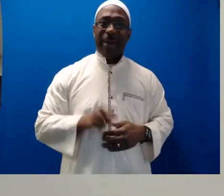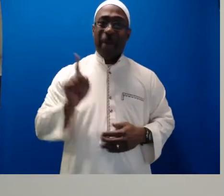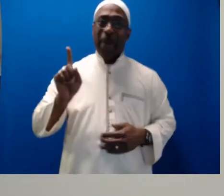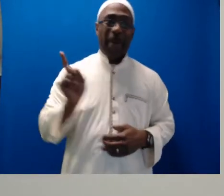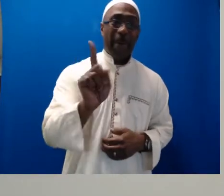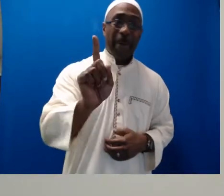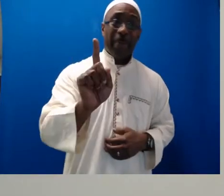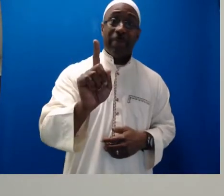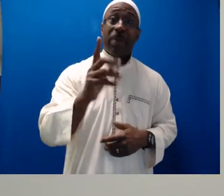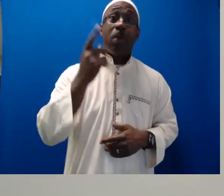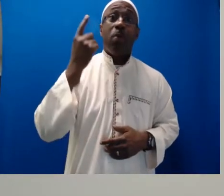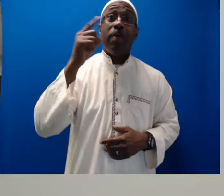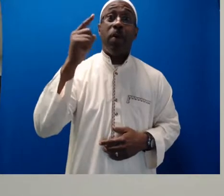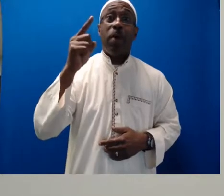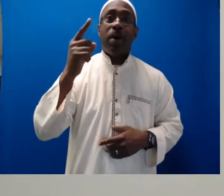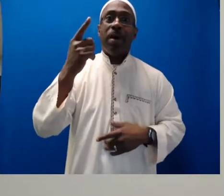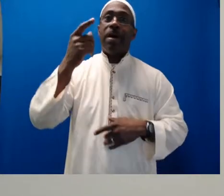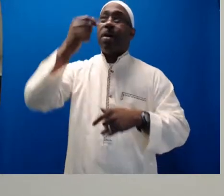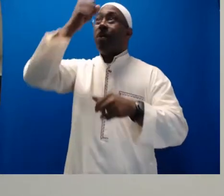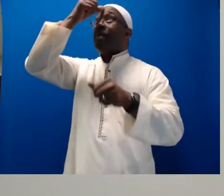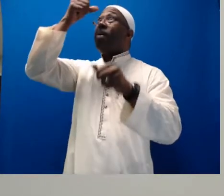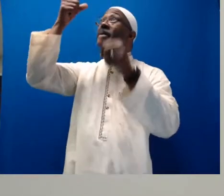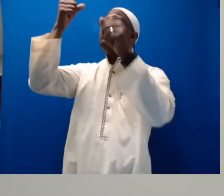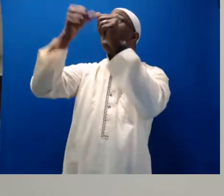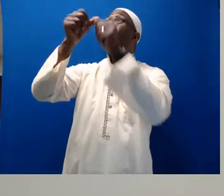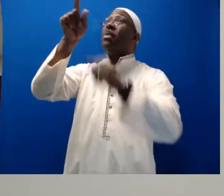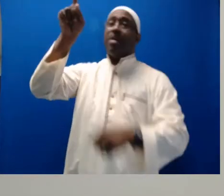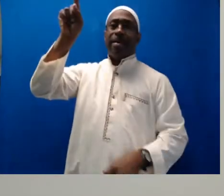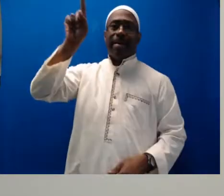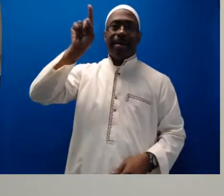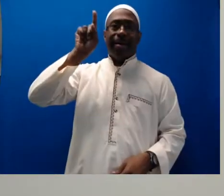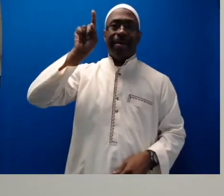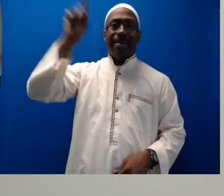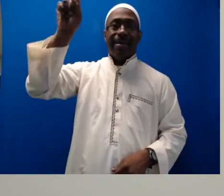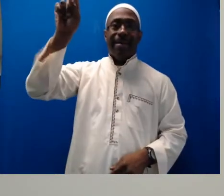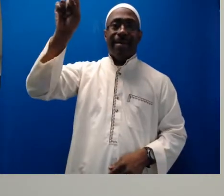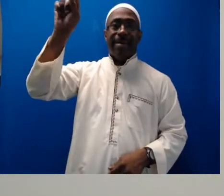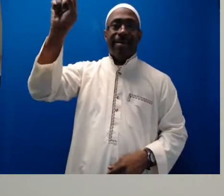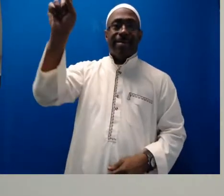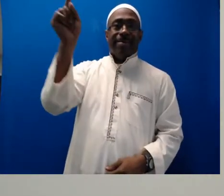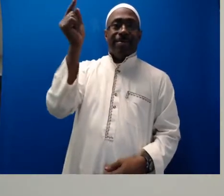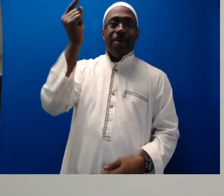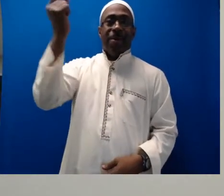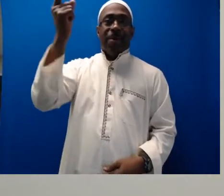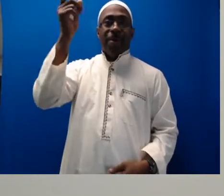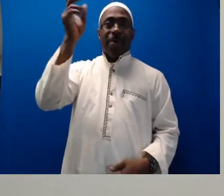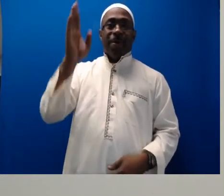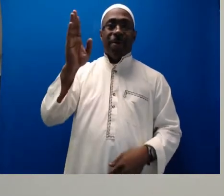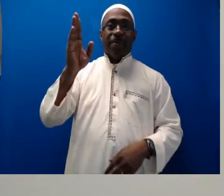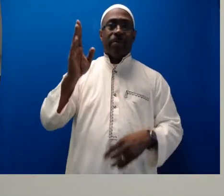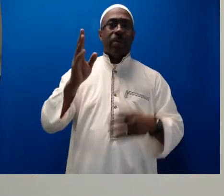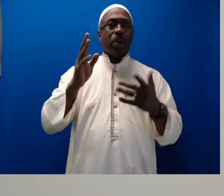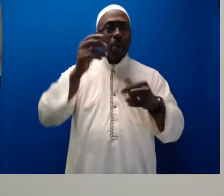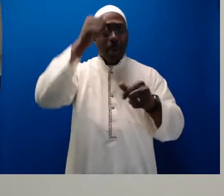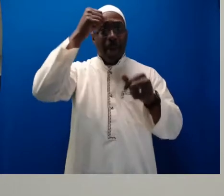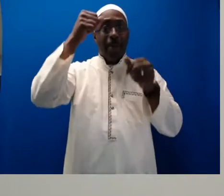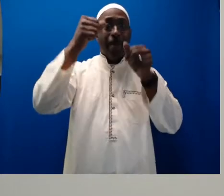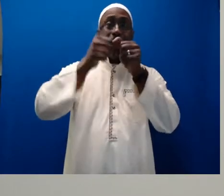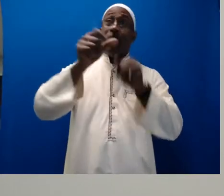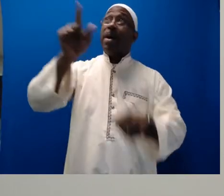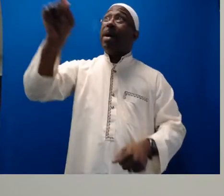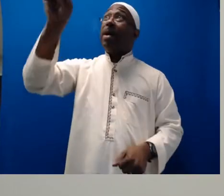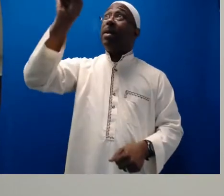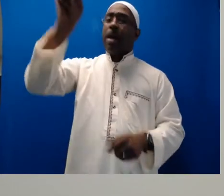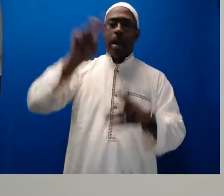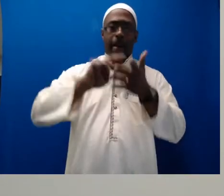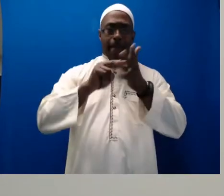to the remembrance of Allah subhanahu wa ta'ala. And in this case, the remembrance of Allah Rabbul Alameen,